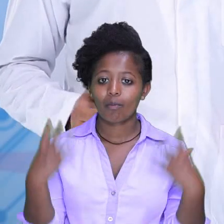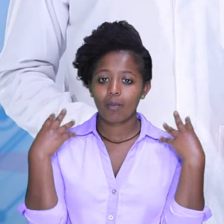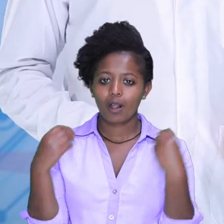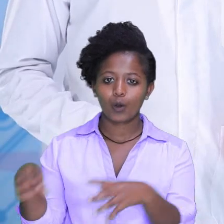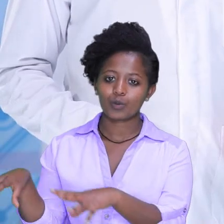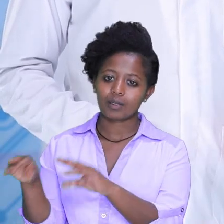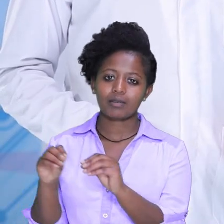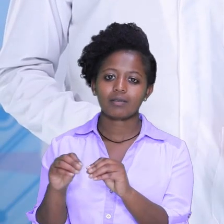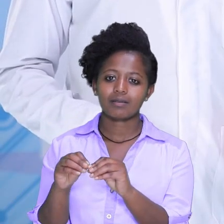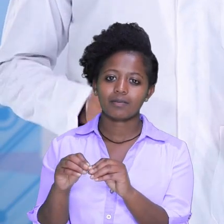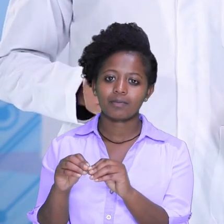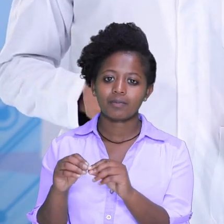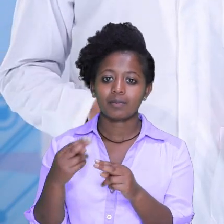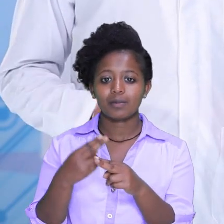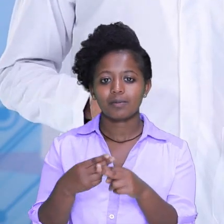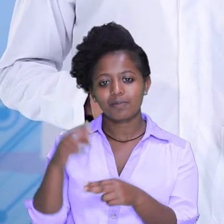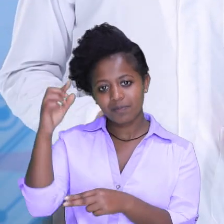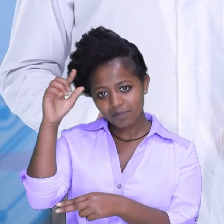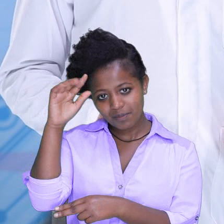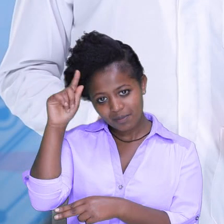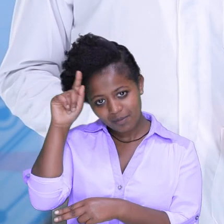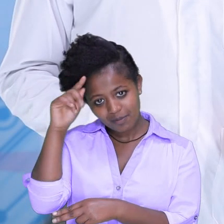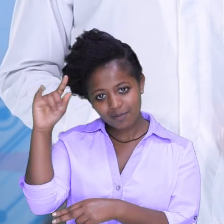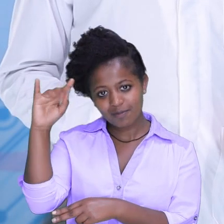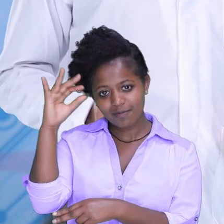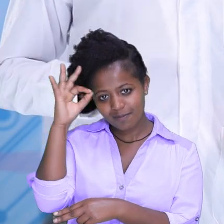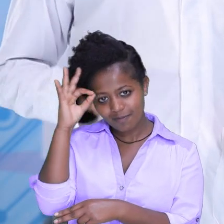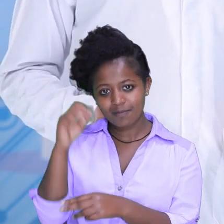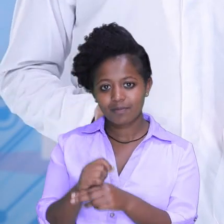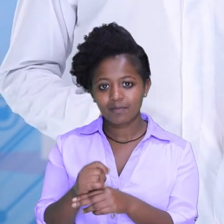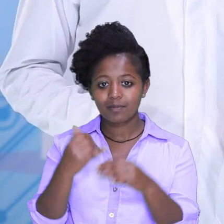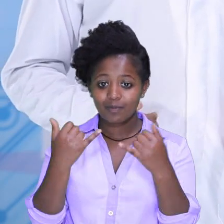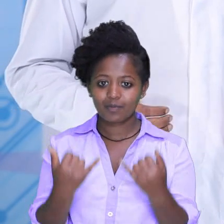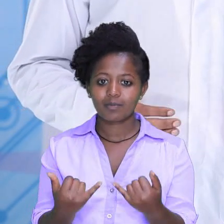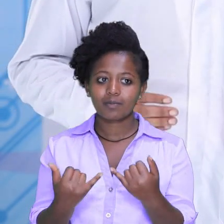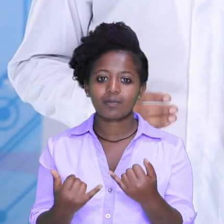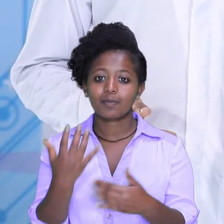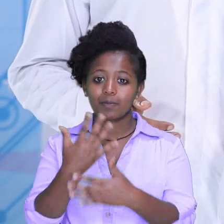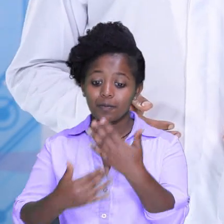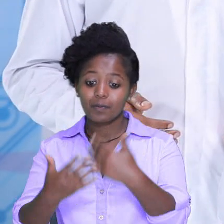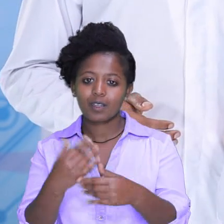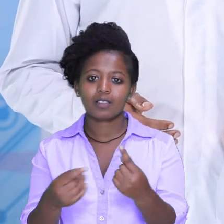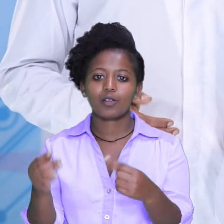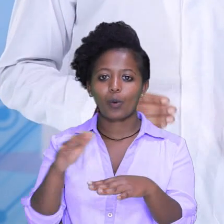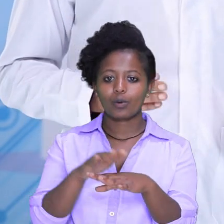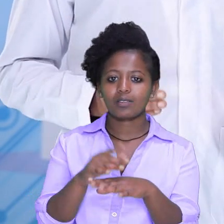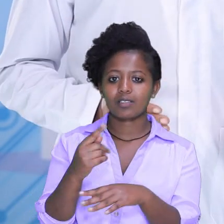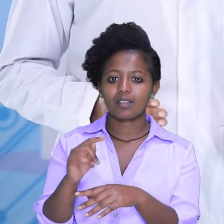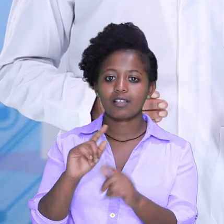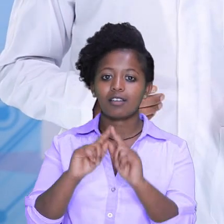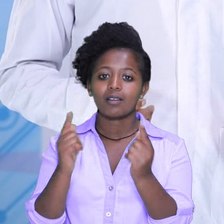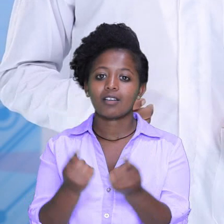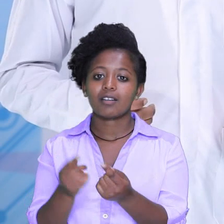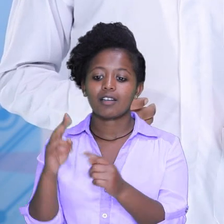Hello student, my name is Gaetan Fanta. Today we are discussing on grade